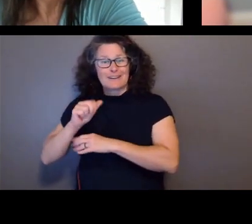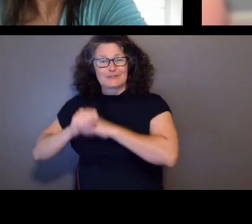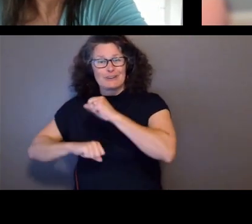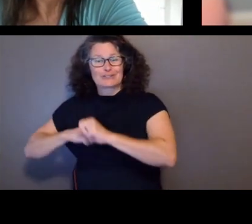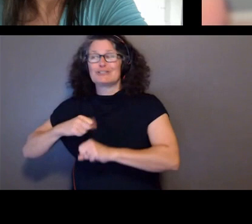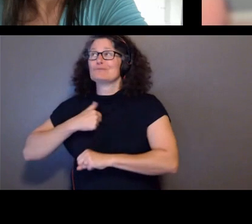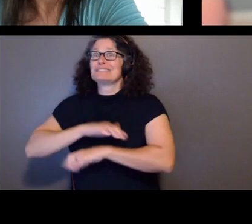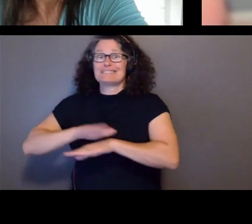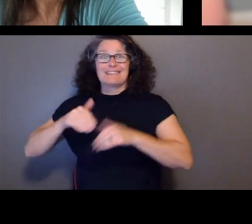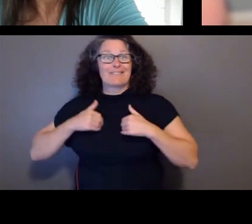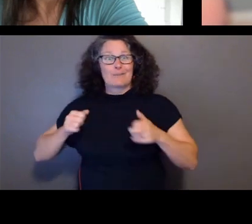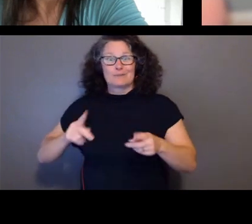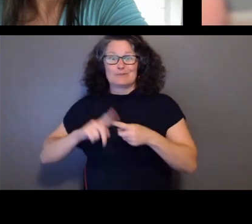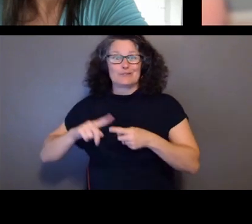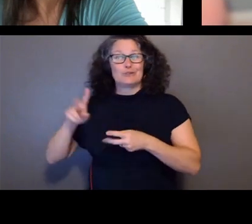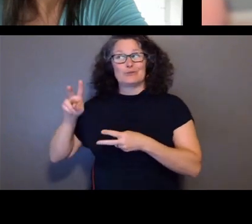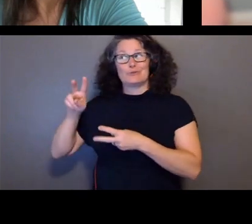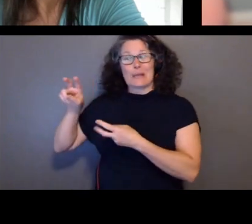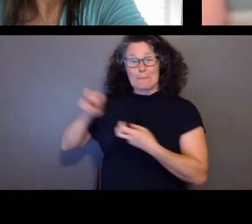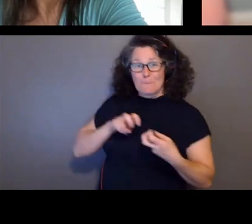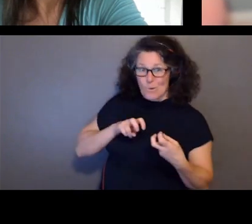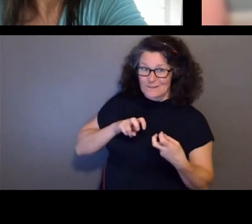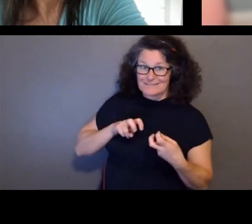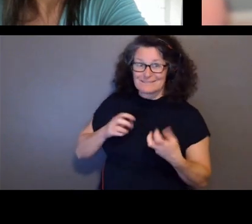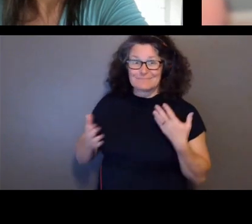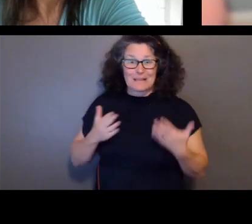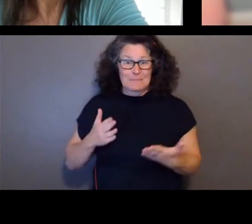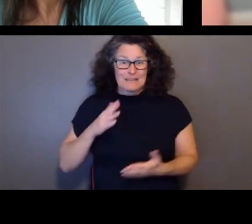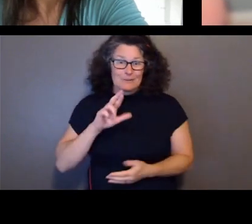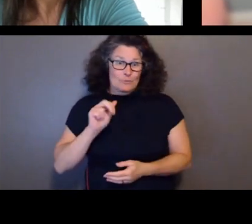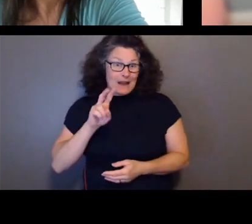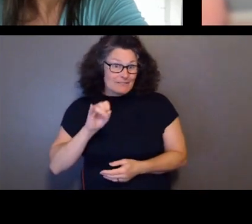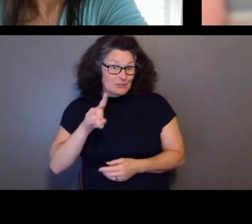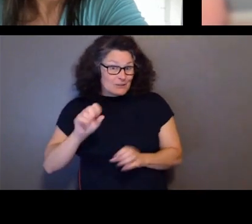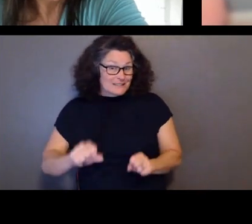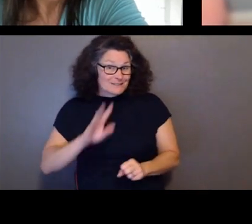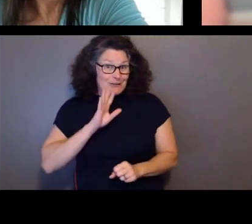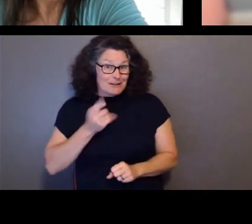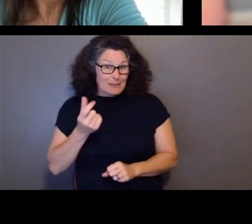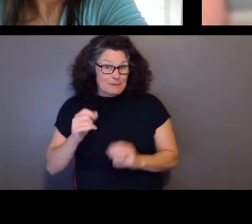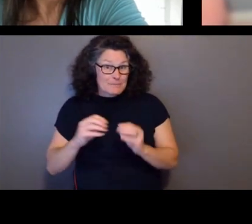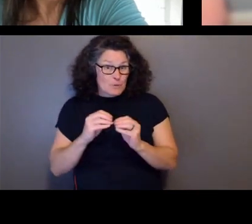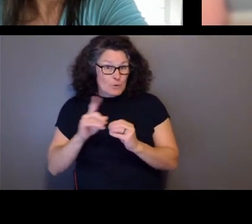things. So maybe Ravi can speak a little bit more on that.